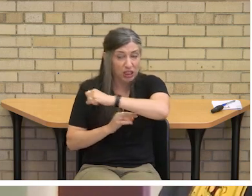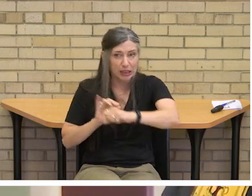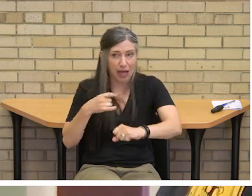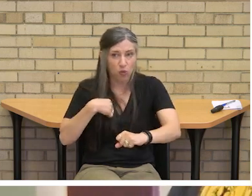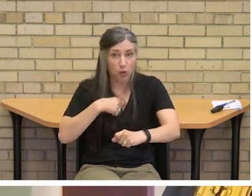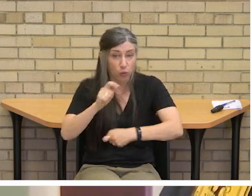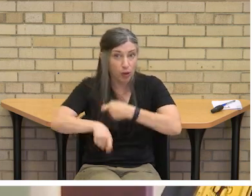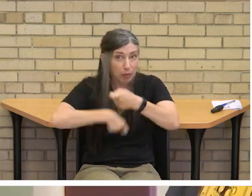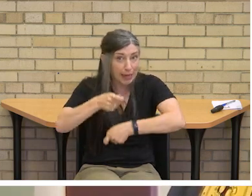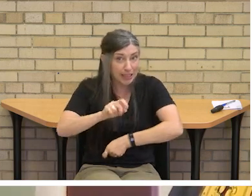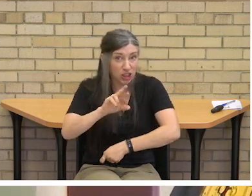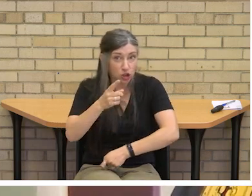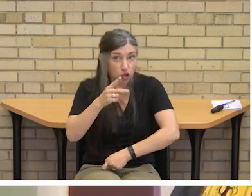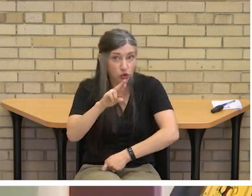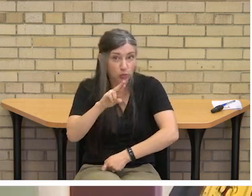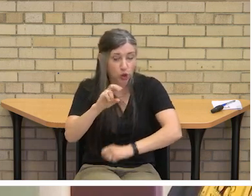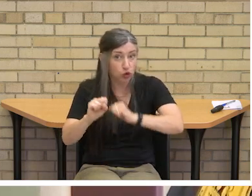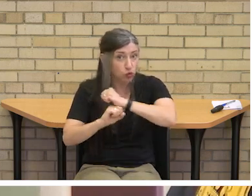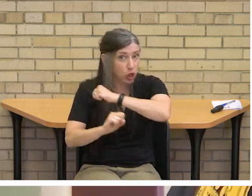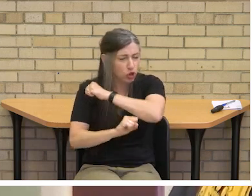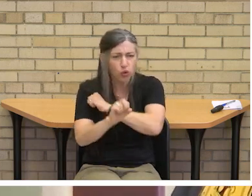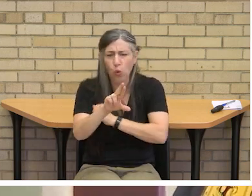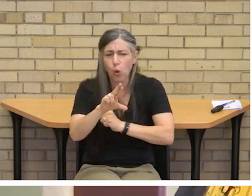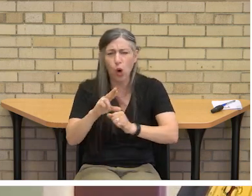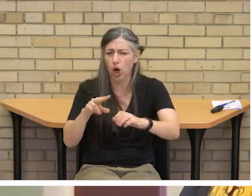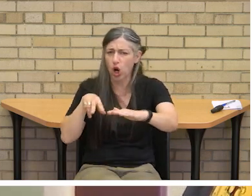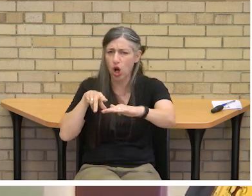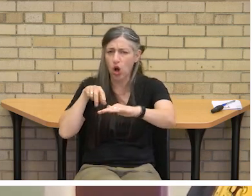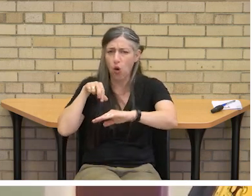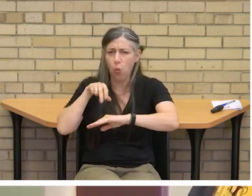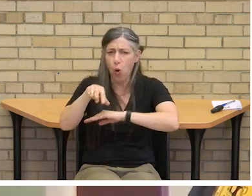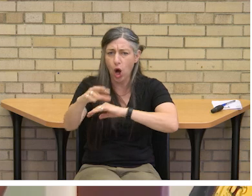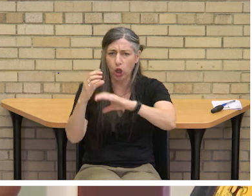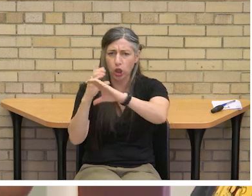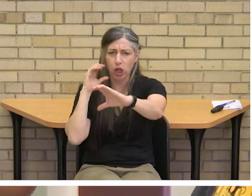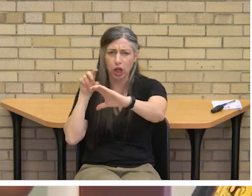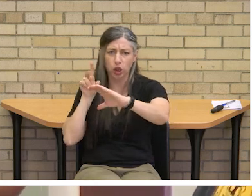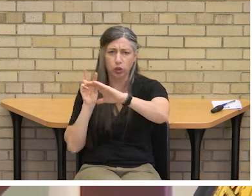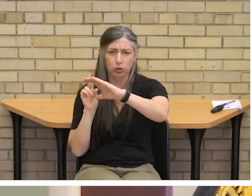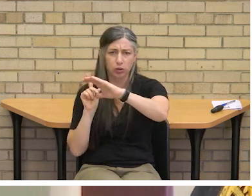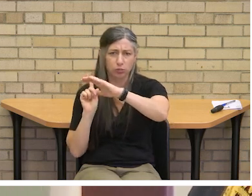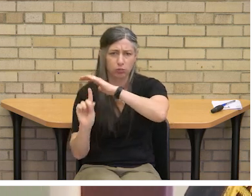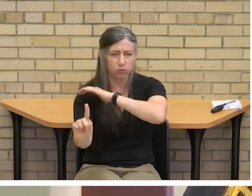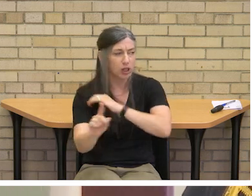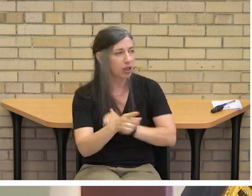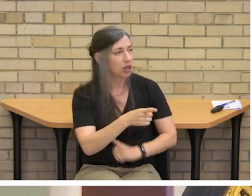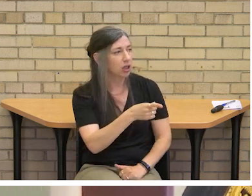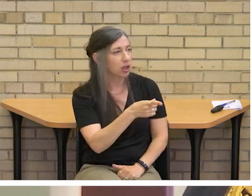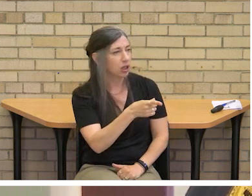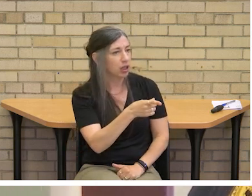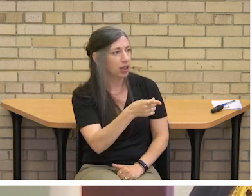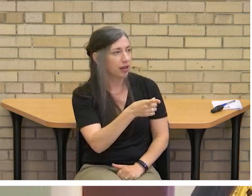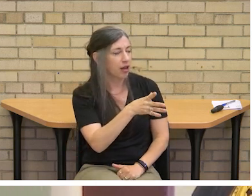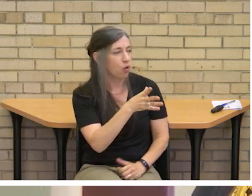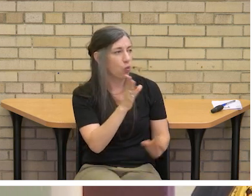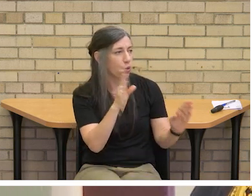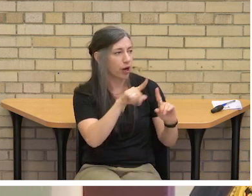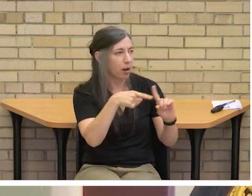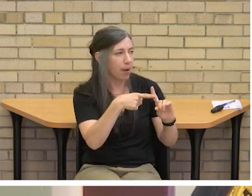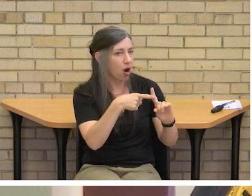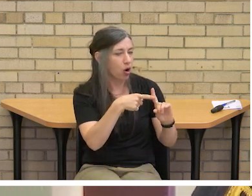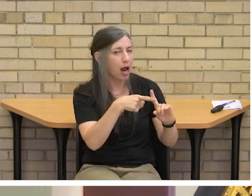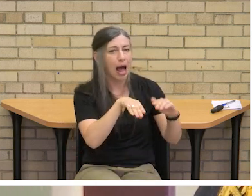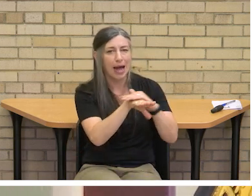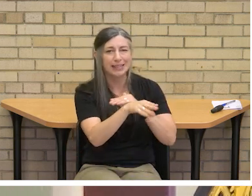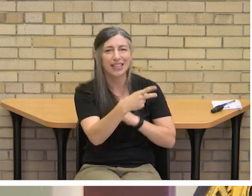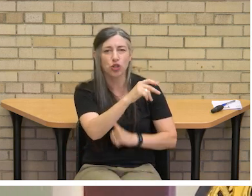on, or are they talking about the pedestrian tunnel which connects over from the playground to the pool? This person's concerned with pedestrian access to the